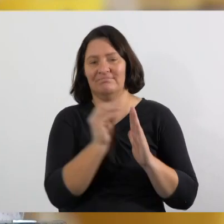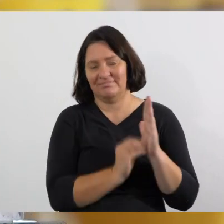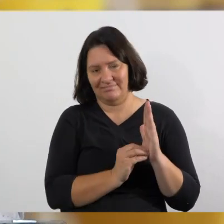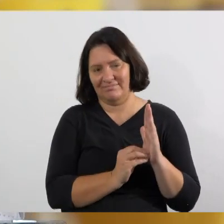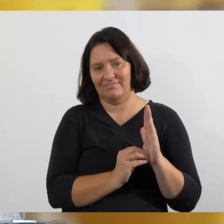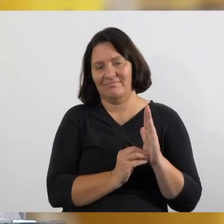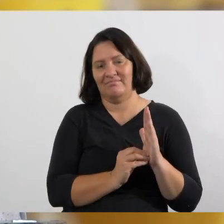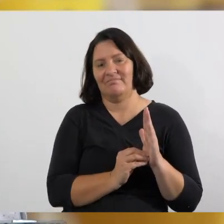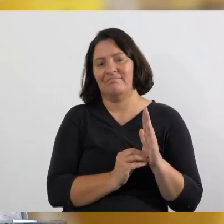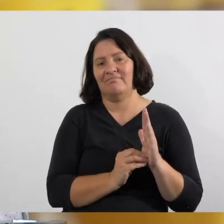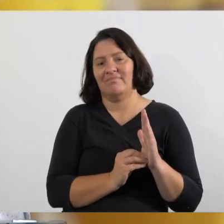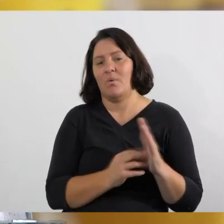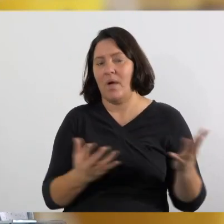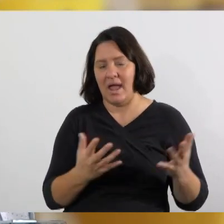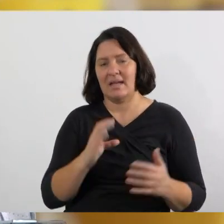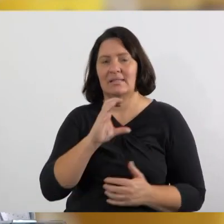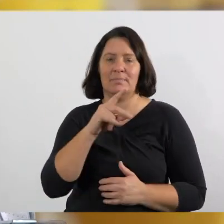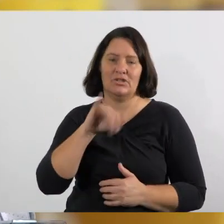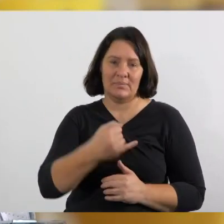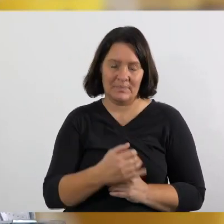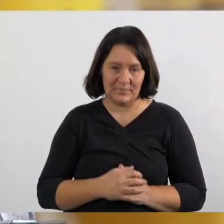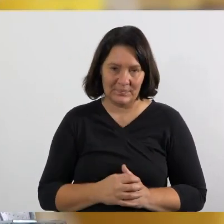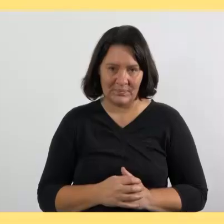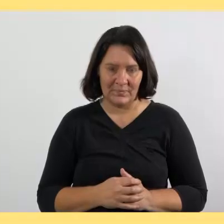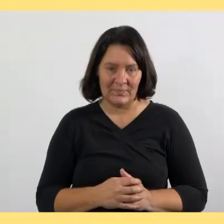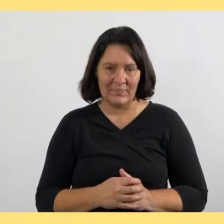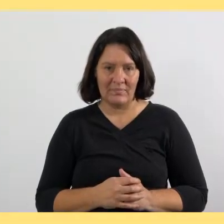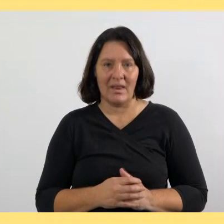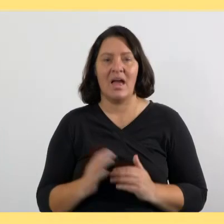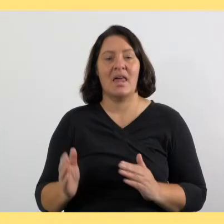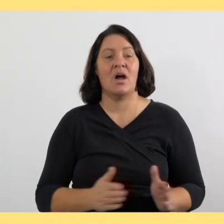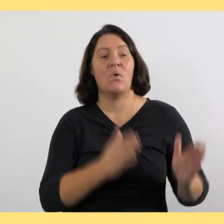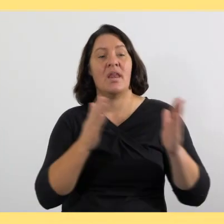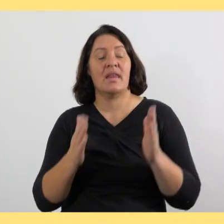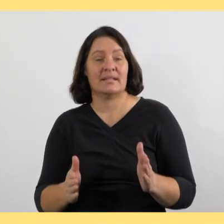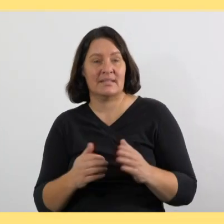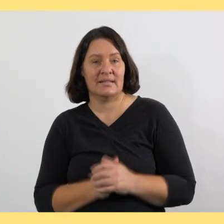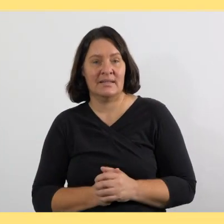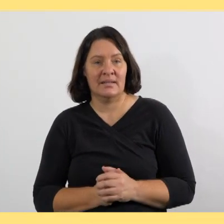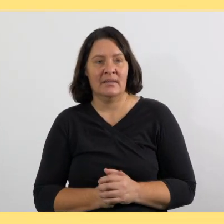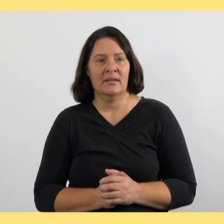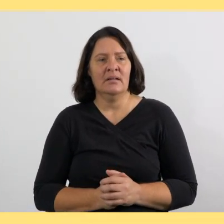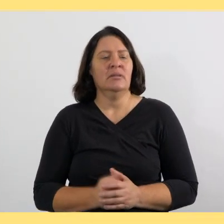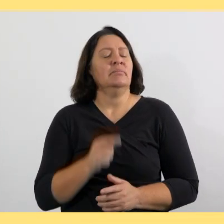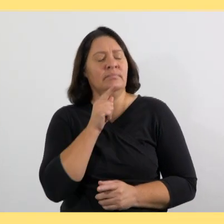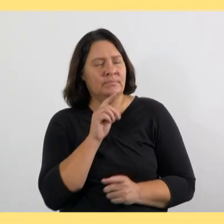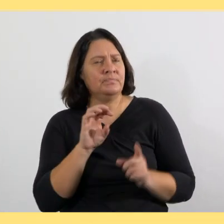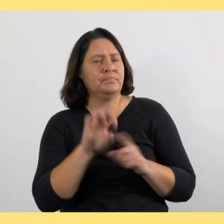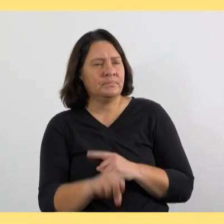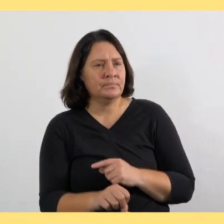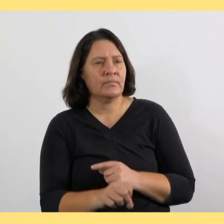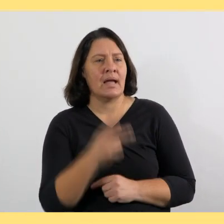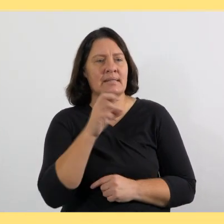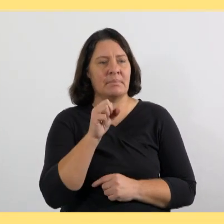be recorded in the CPJ. Let's quickly go and see the next one. Here I have